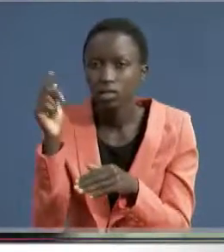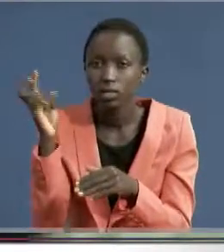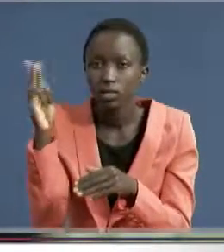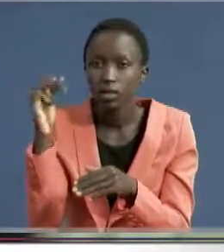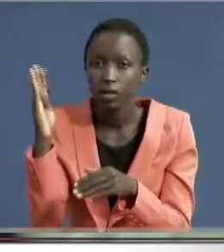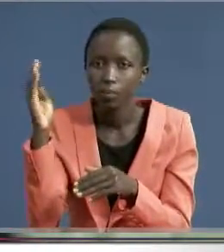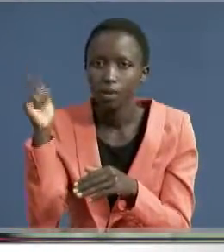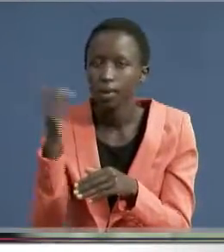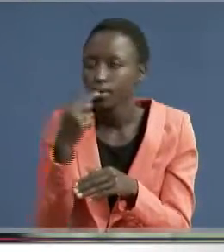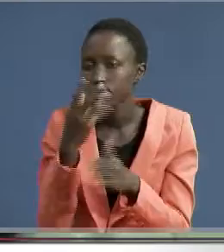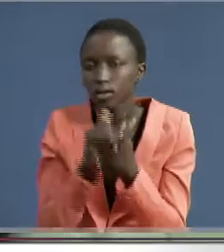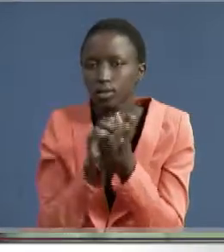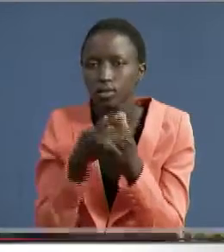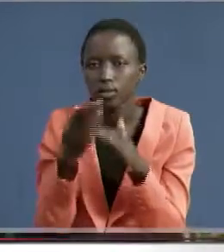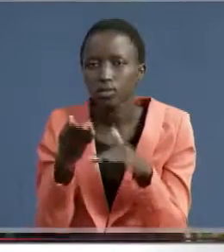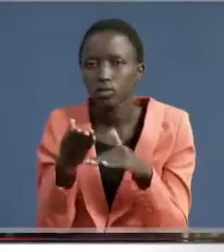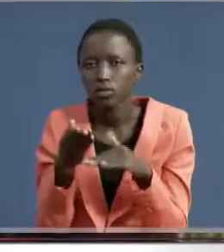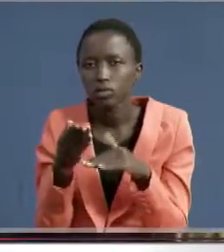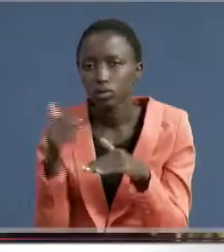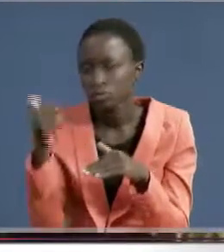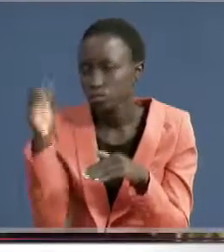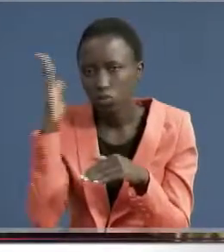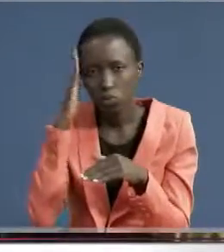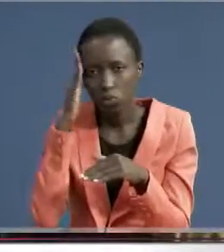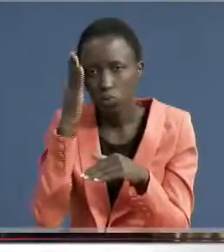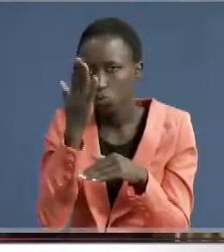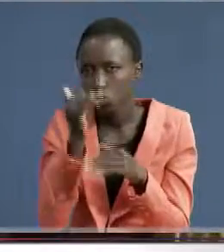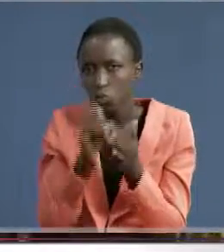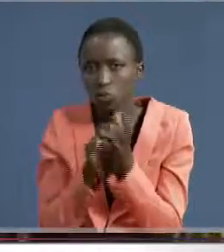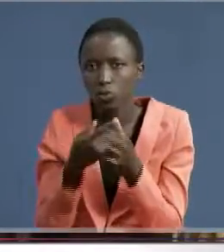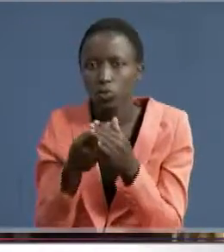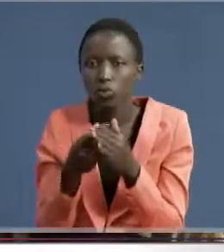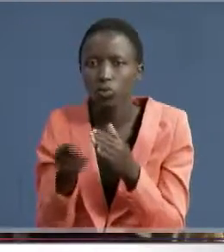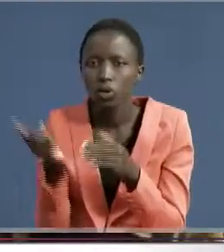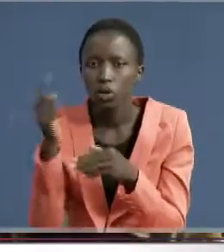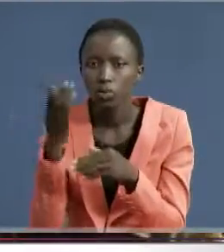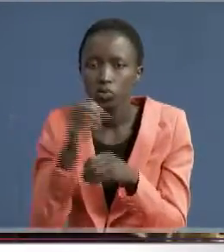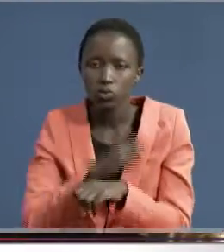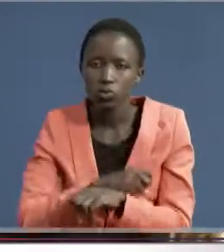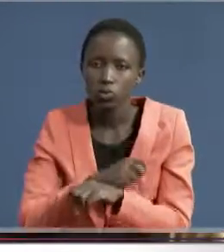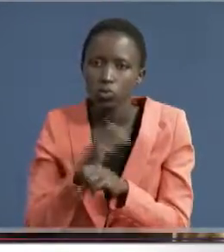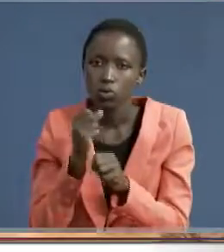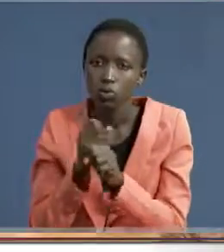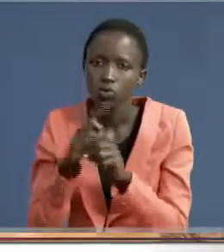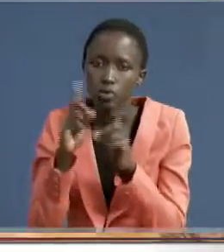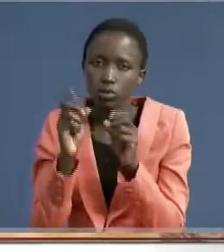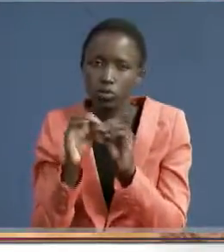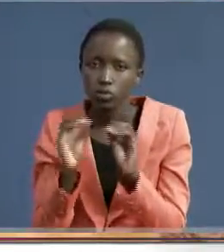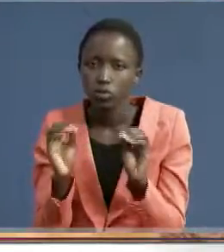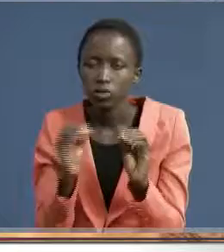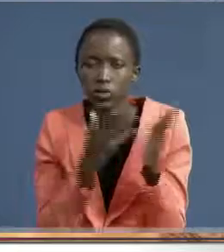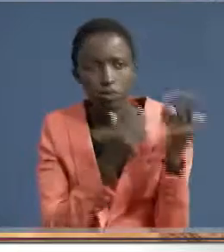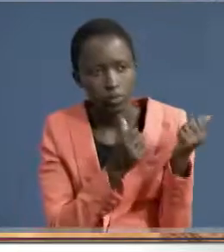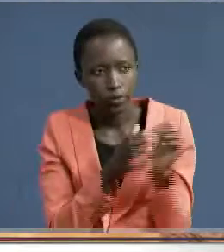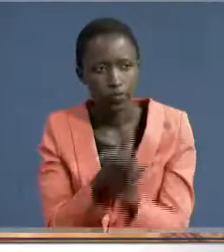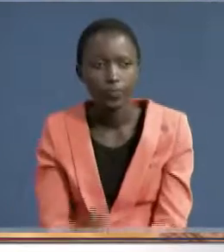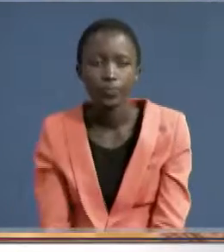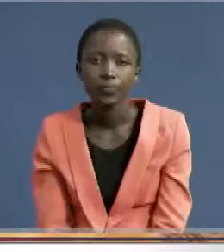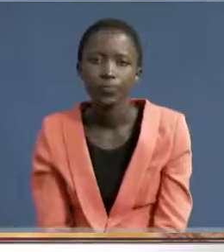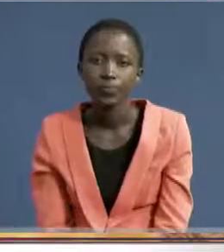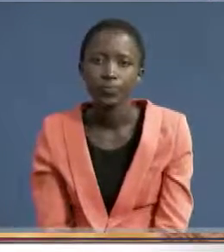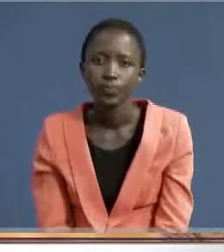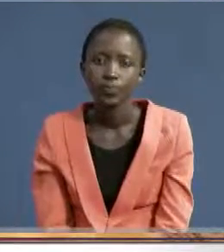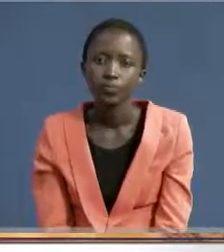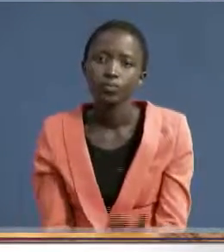said the whereabouts of the students was not known, as they did not turn up to school to do the exam as expected. Ile